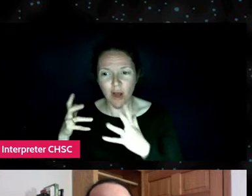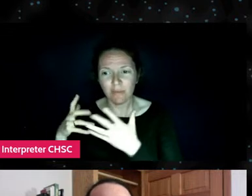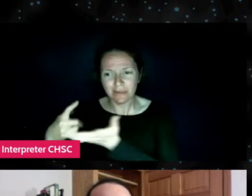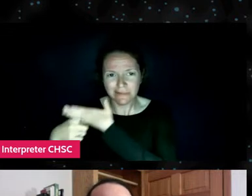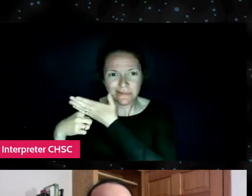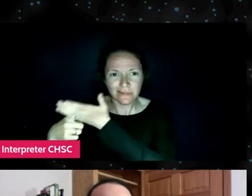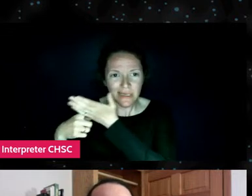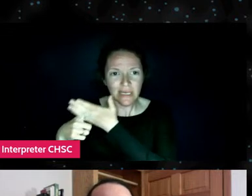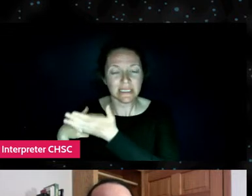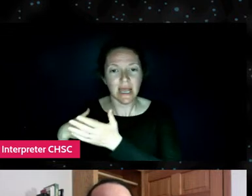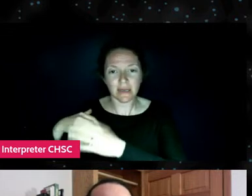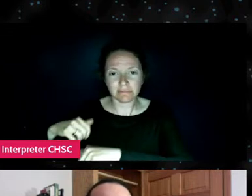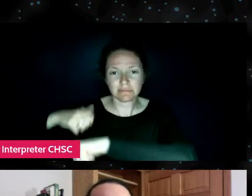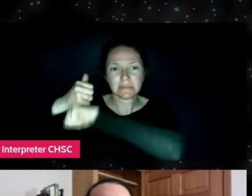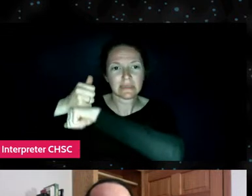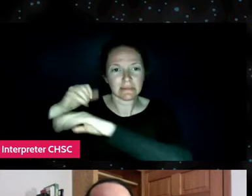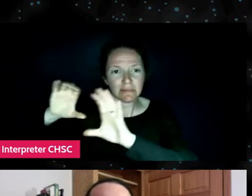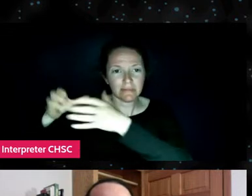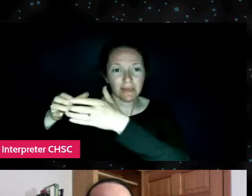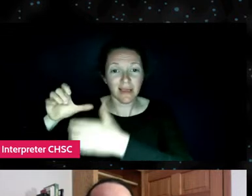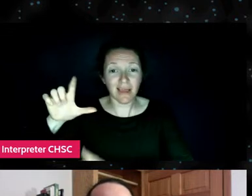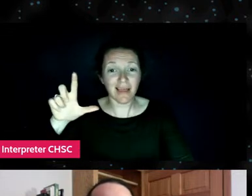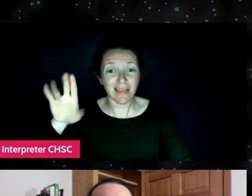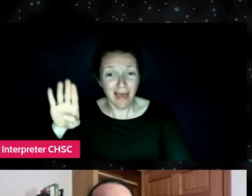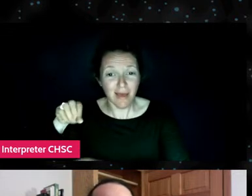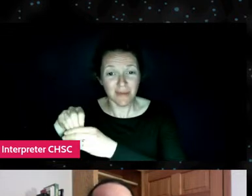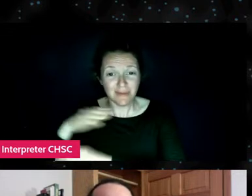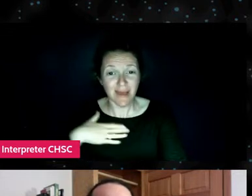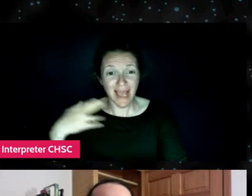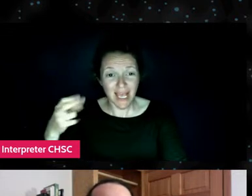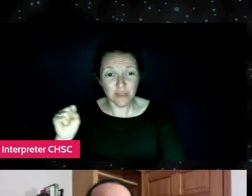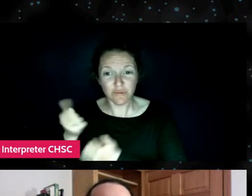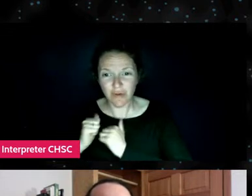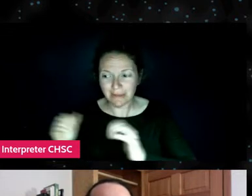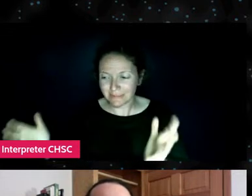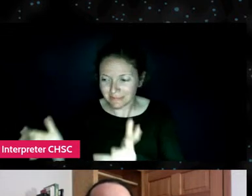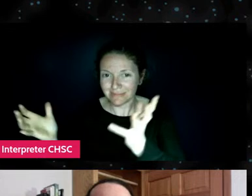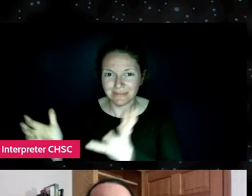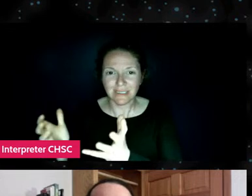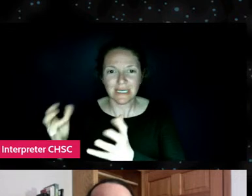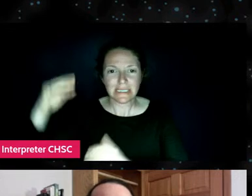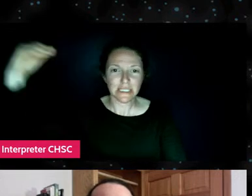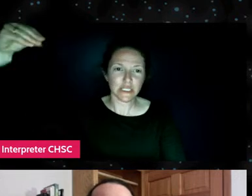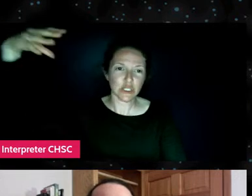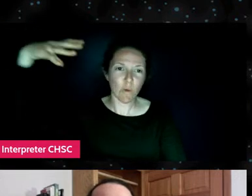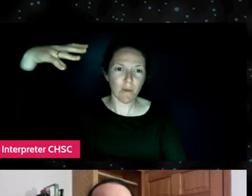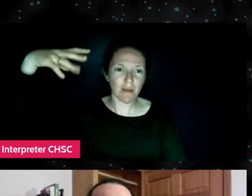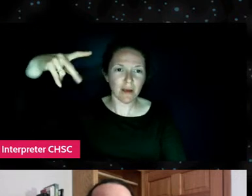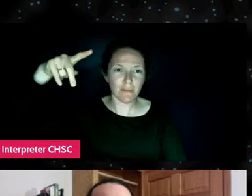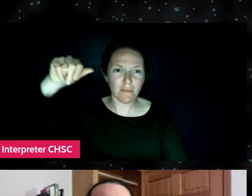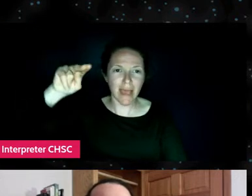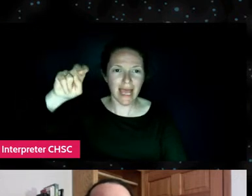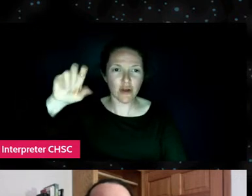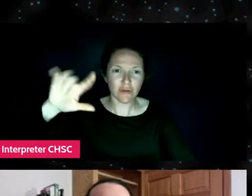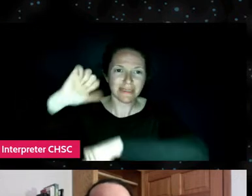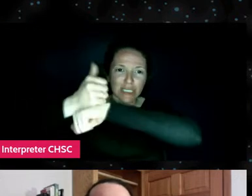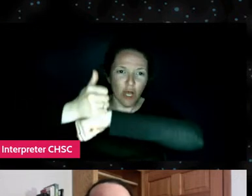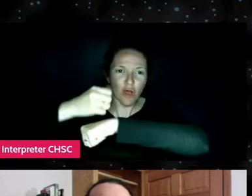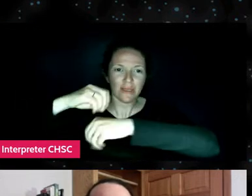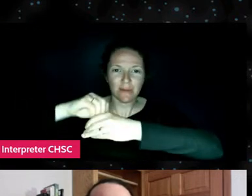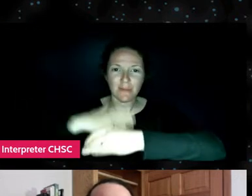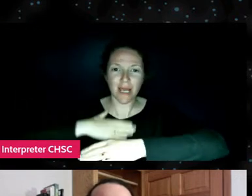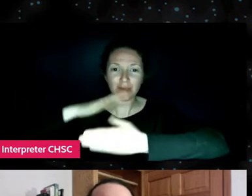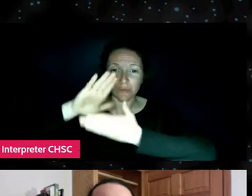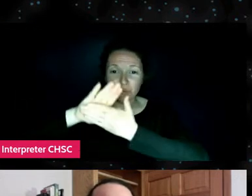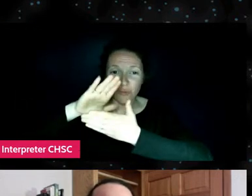I formed a club in high school to try and get solar panels installed at the school. And when I